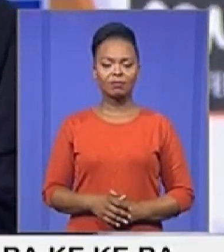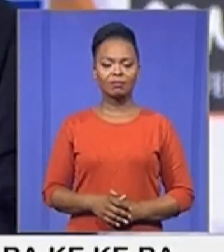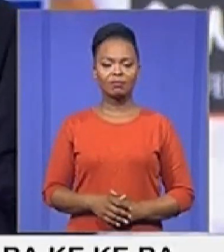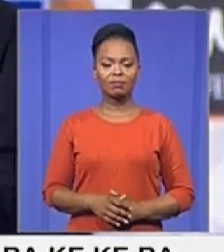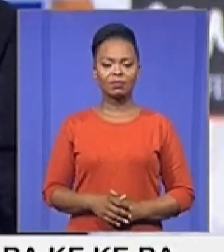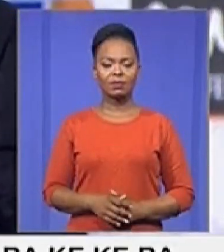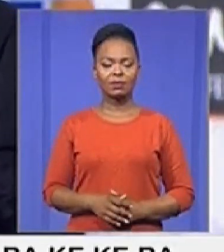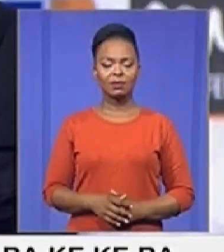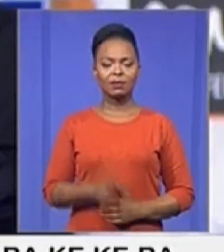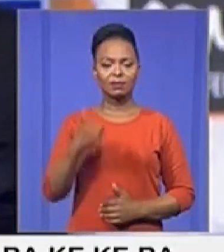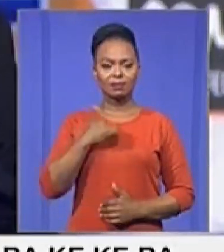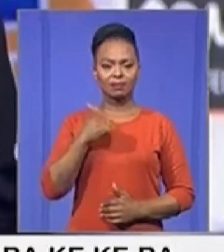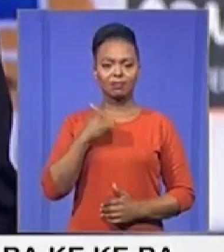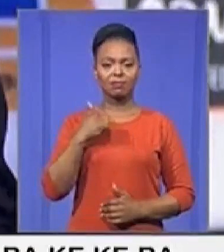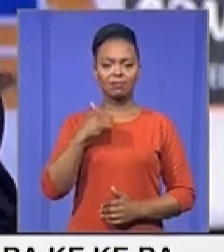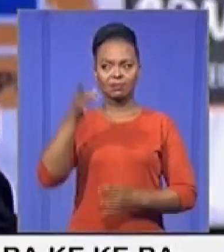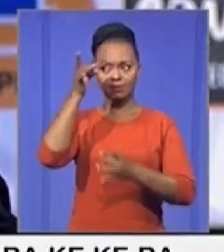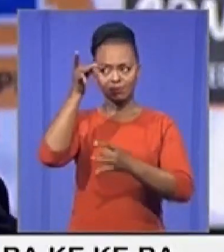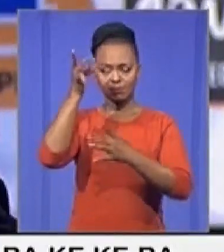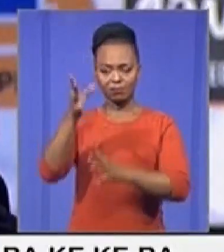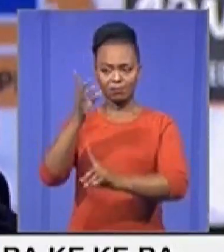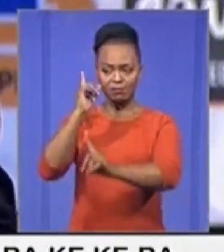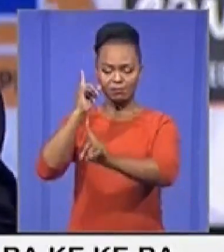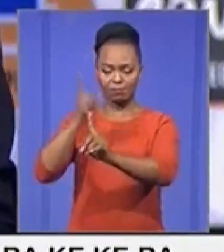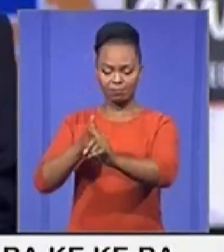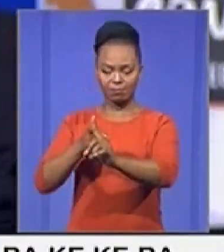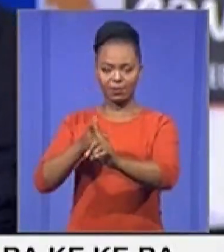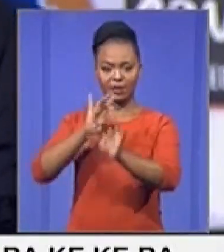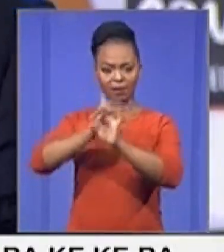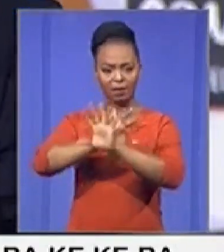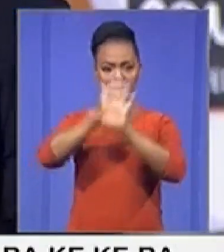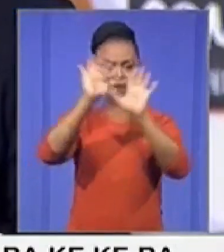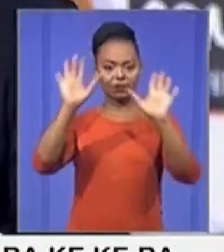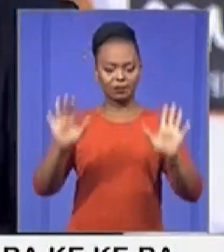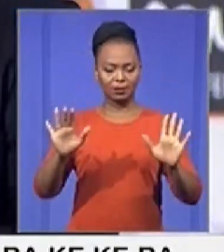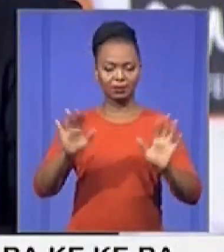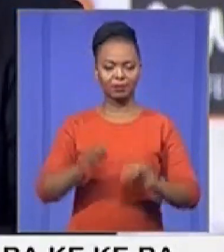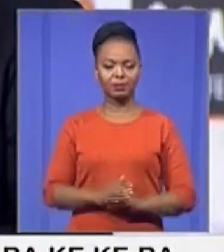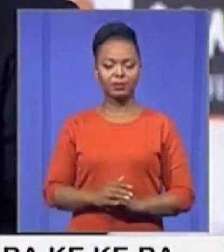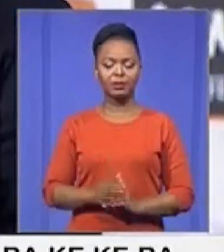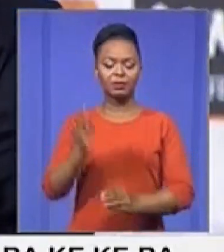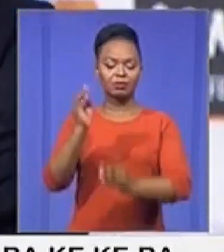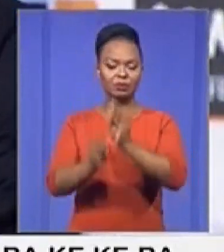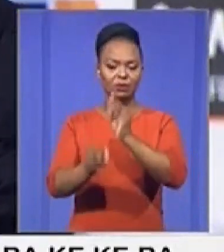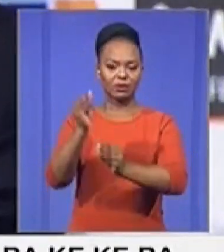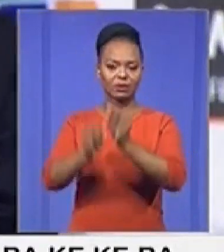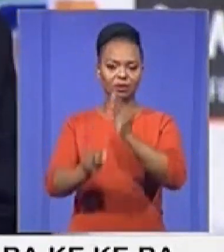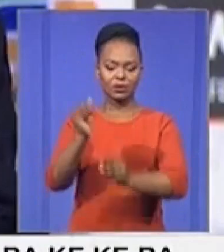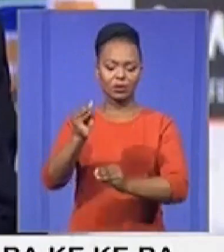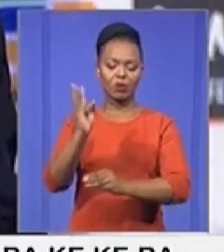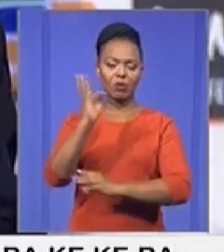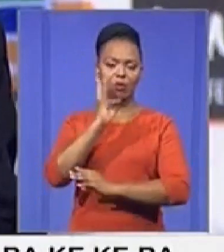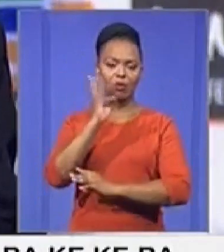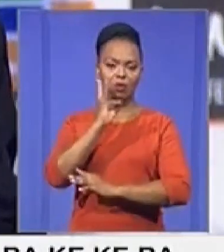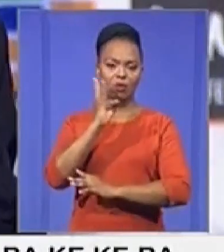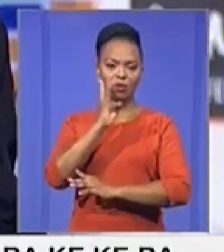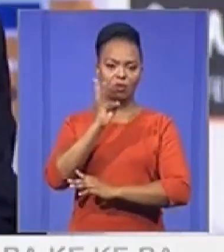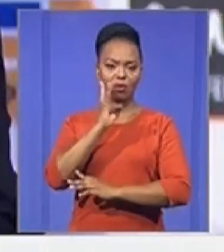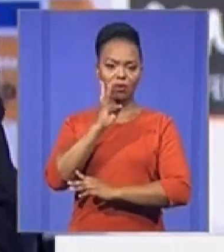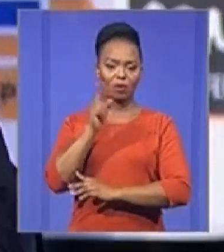file the instructions tse clear kare lokisang taba ya metsi ke yona